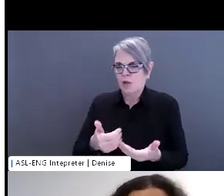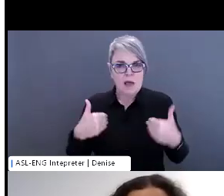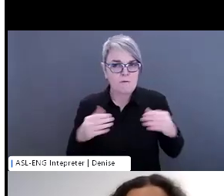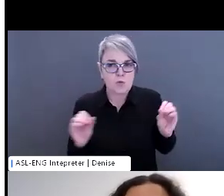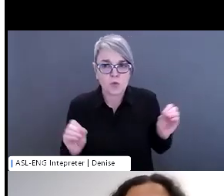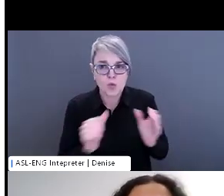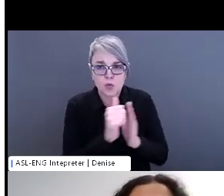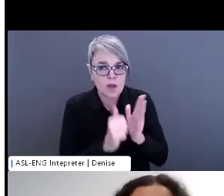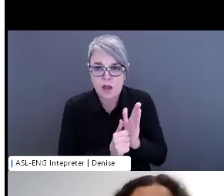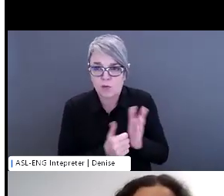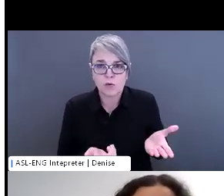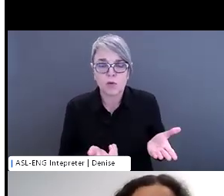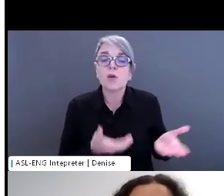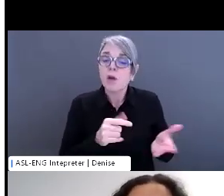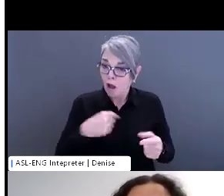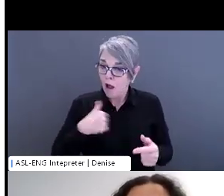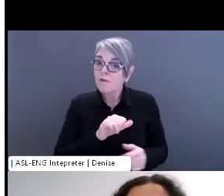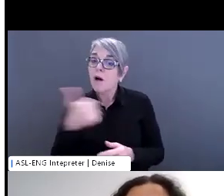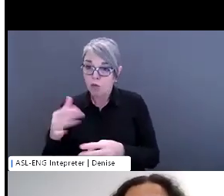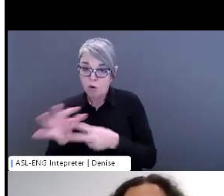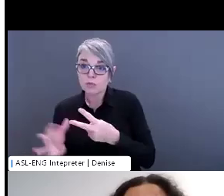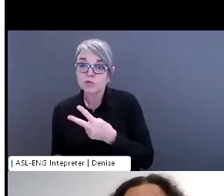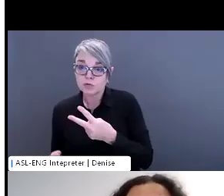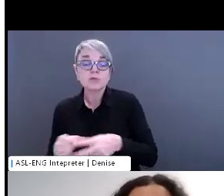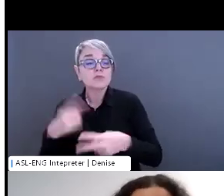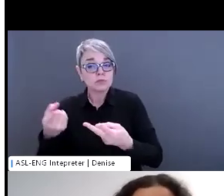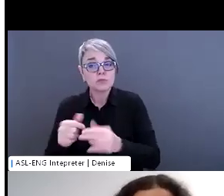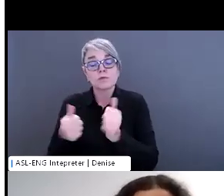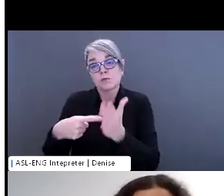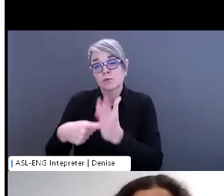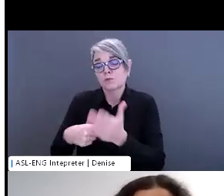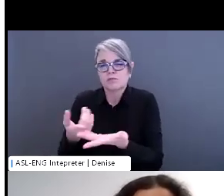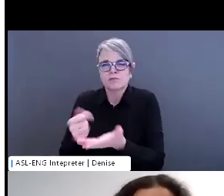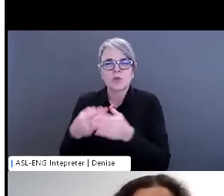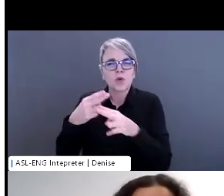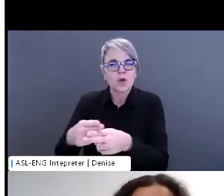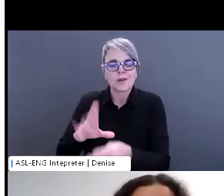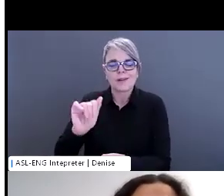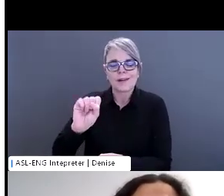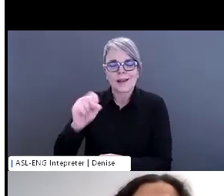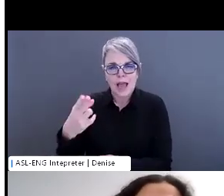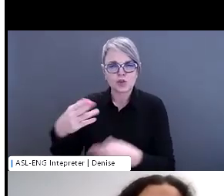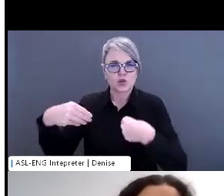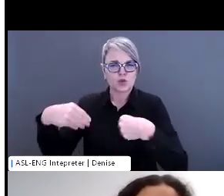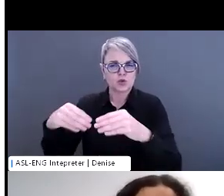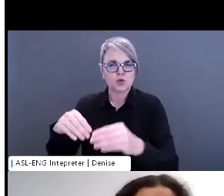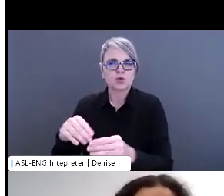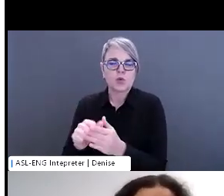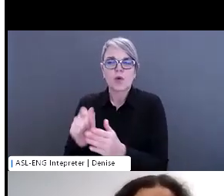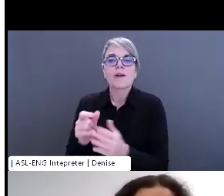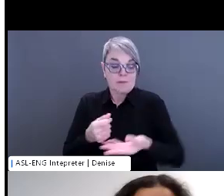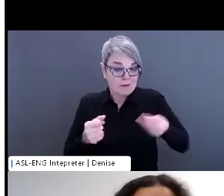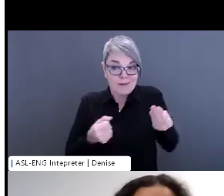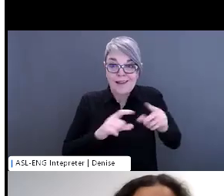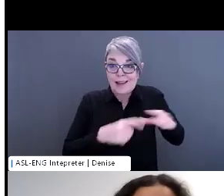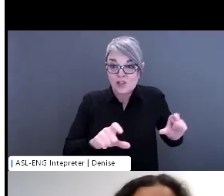options available, such as a cash store, where they can go and cash checks as well. Or none of the above may apply